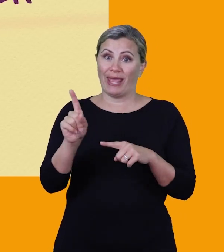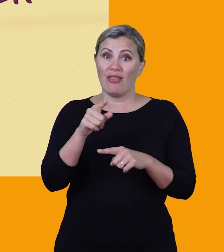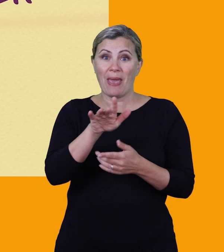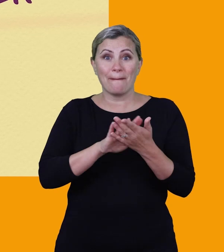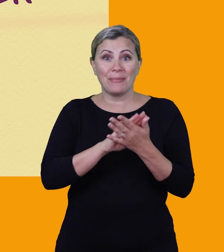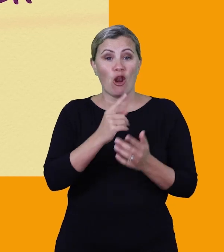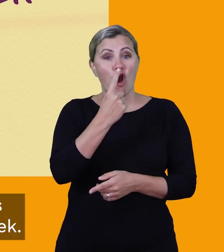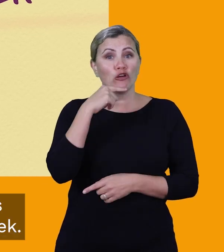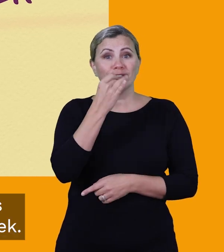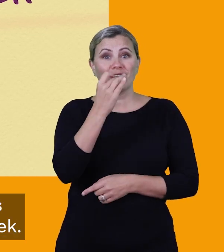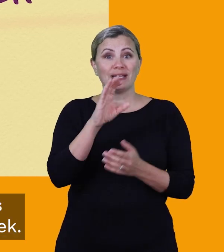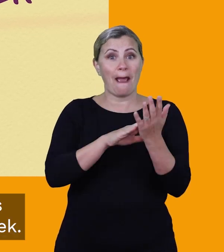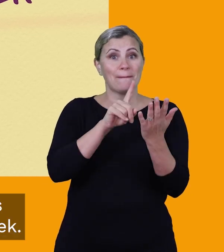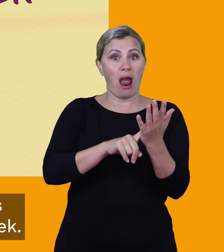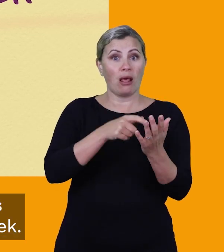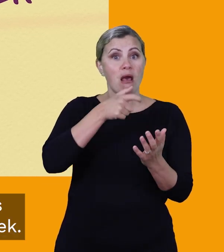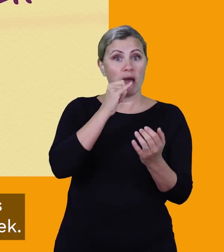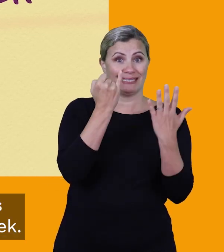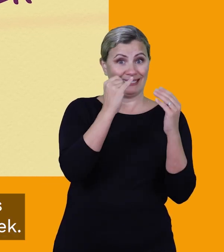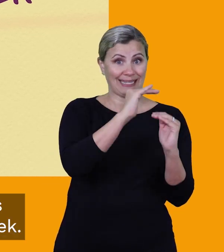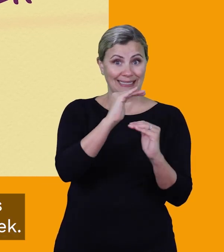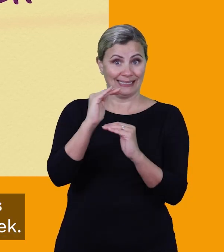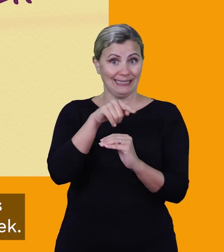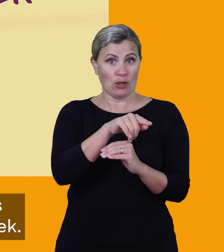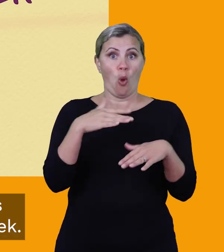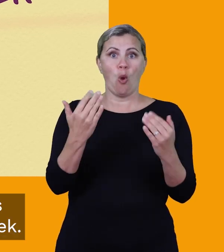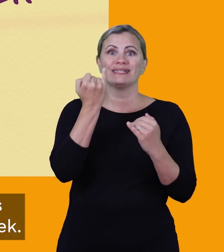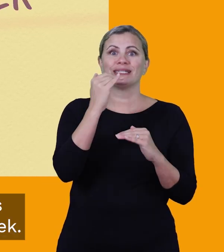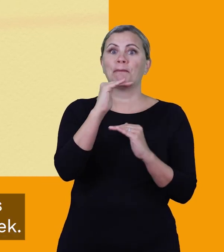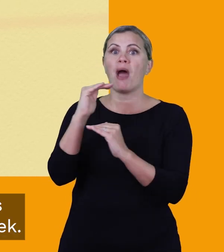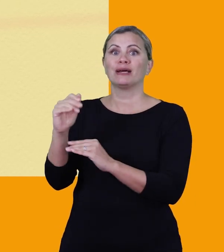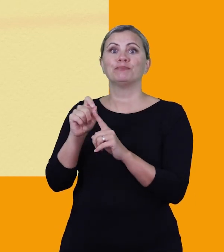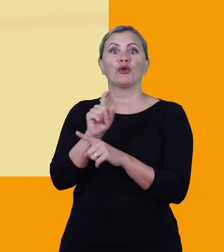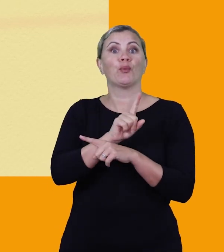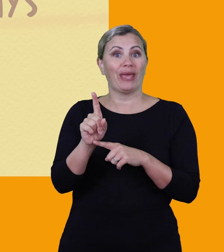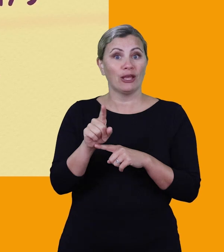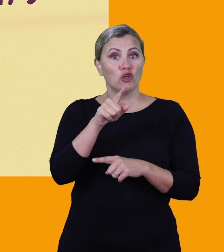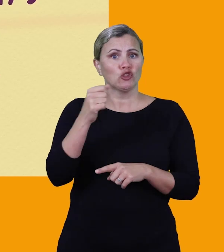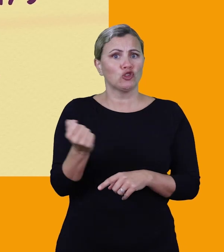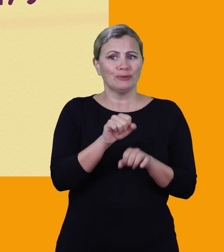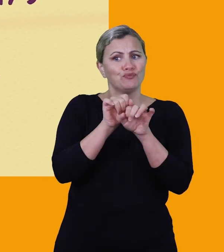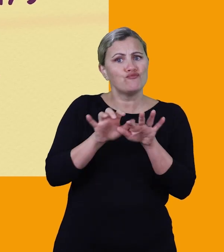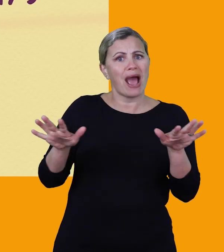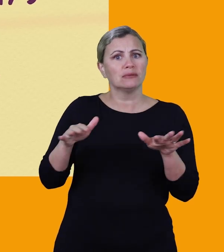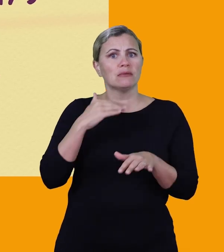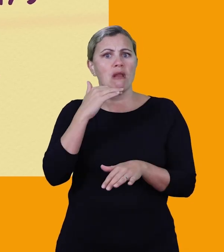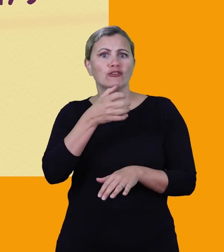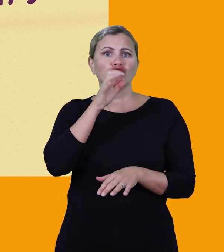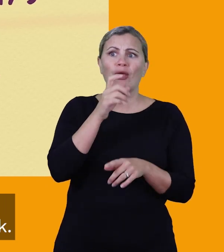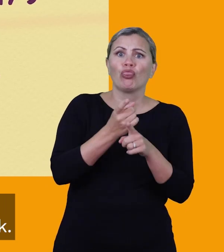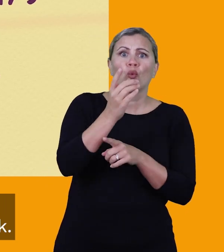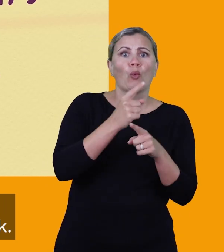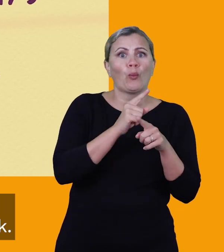6 175ml glasses of wine or 6 pints of lower strength beer a week. You should also spread your drinks over a few days